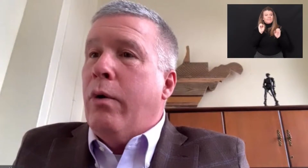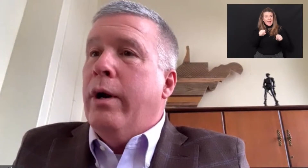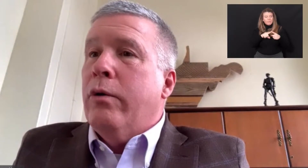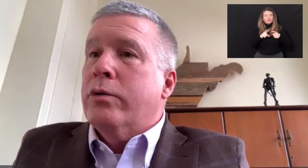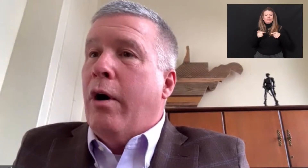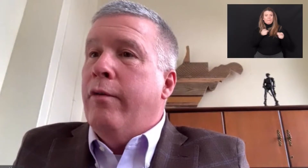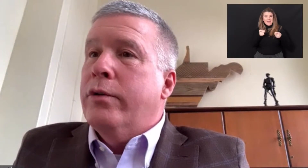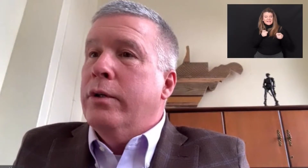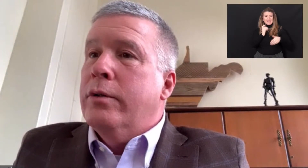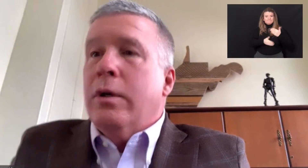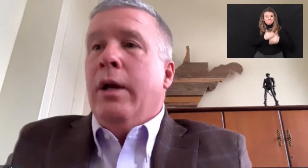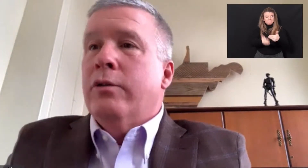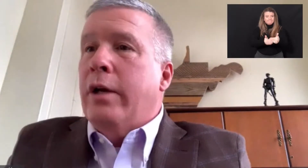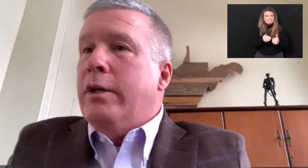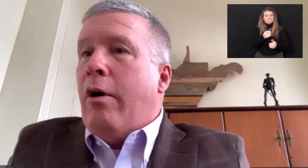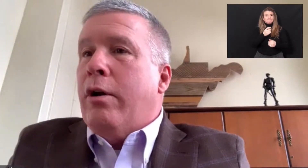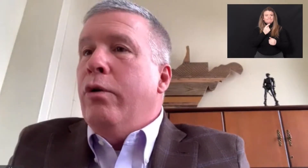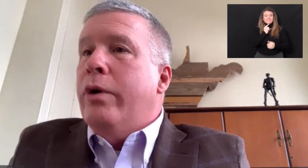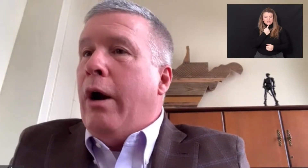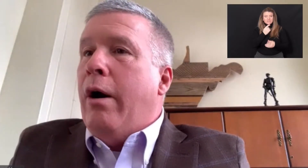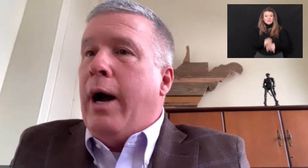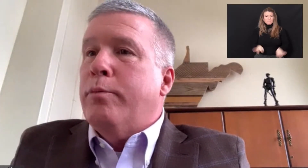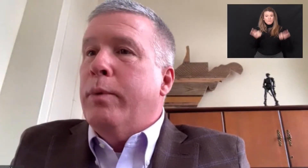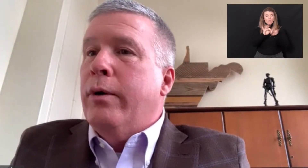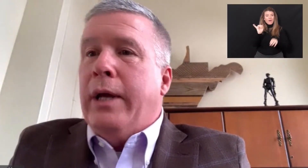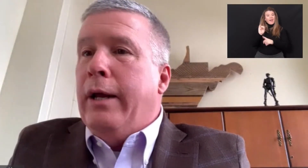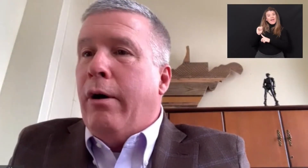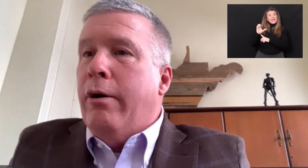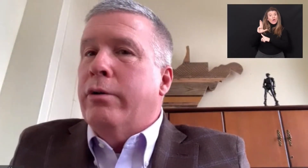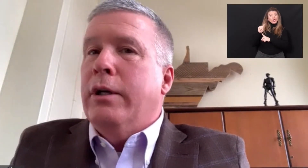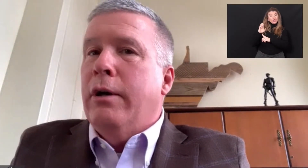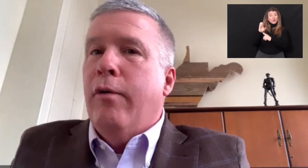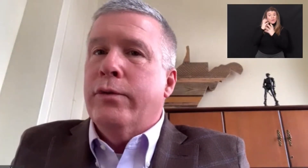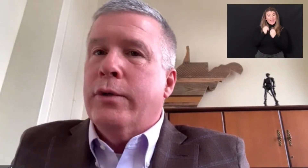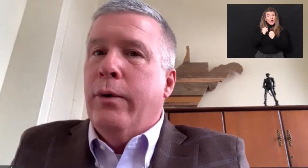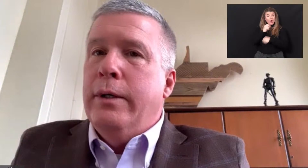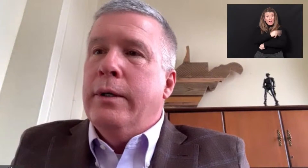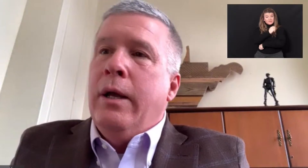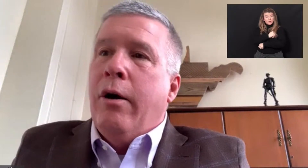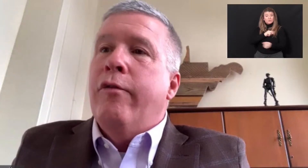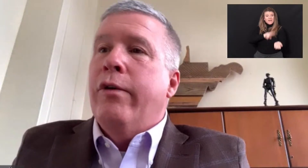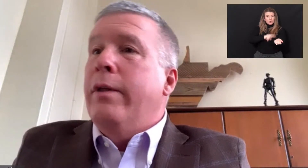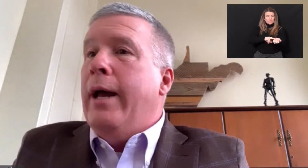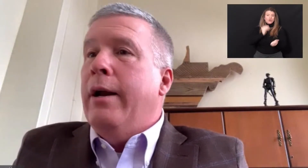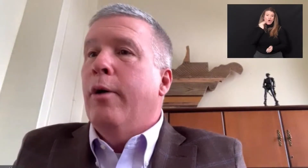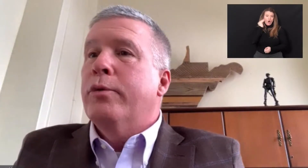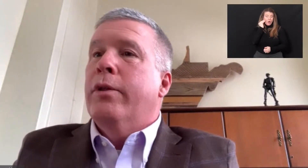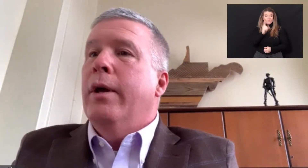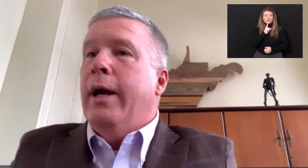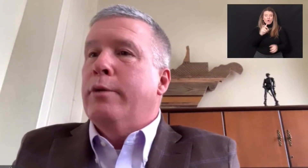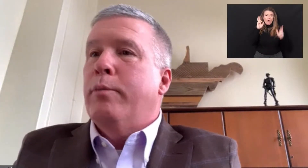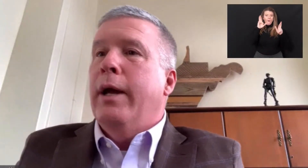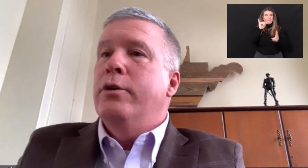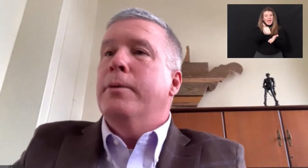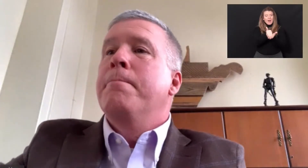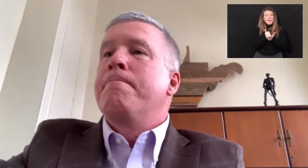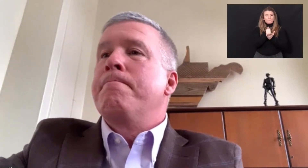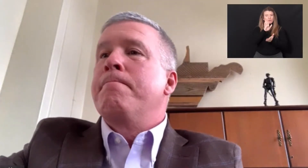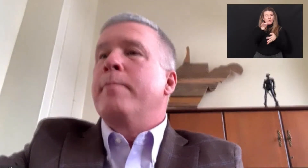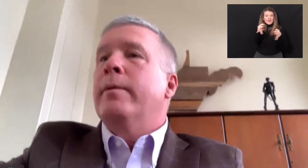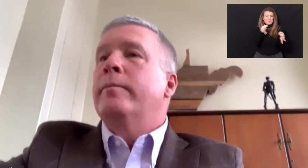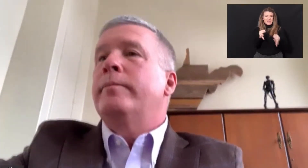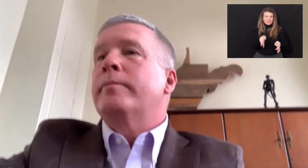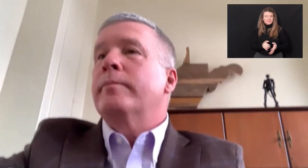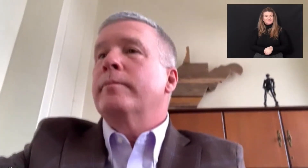maintain critical services such as our acute care hospitals and our nursing home facilities. Hopefully that helps with the explanation.